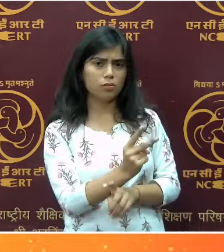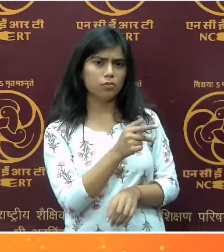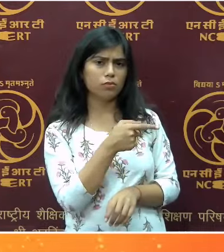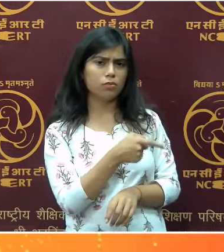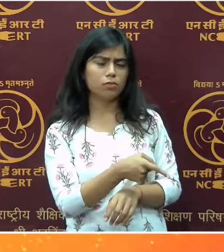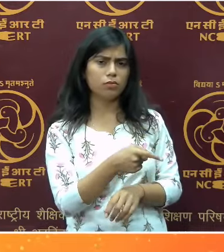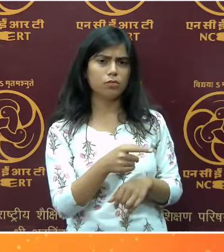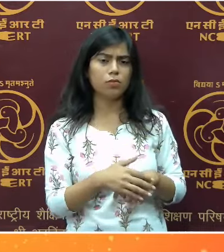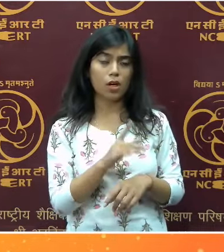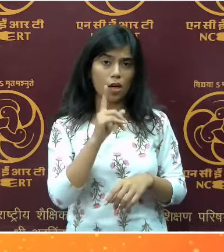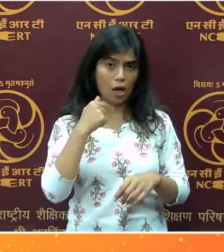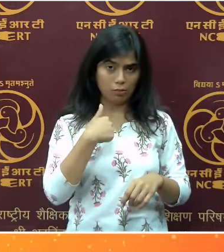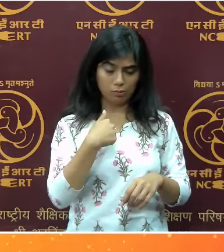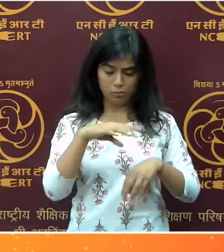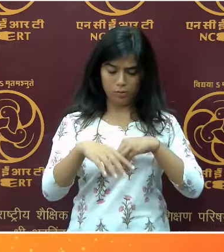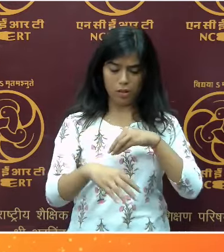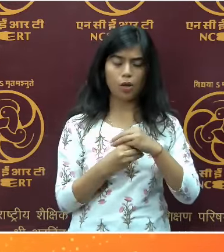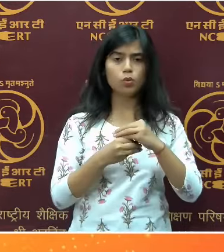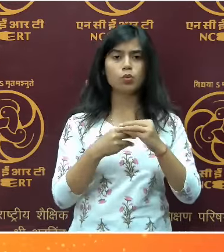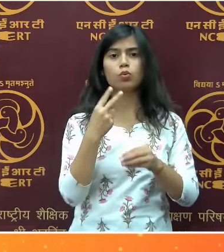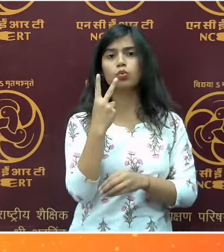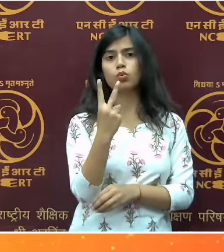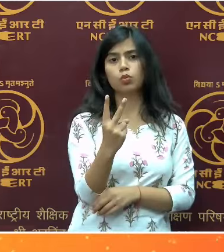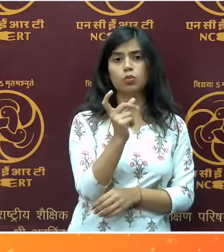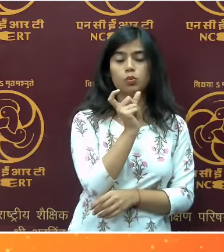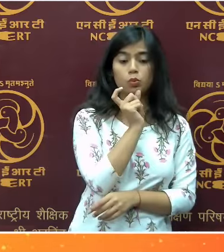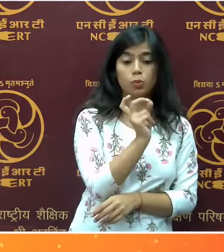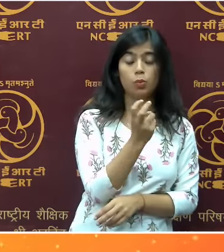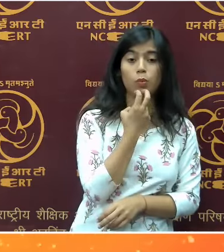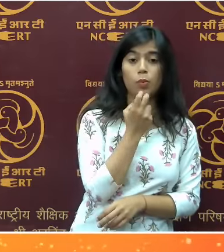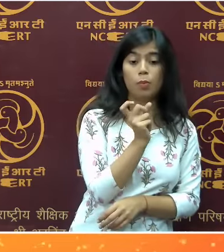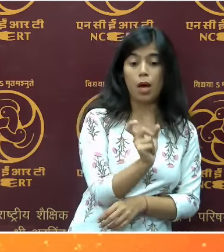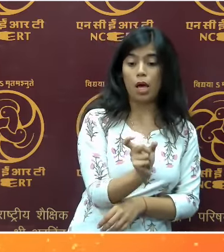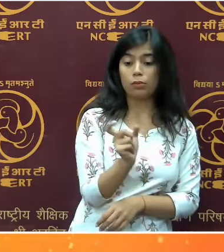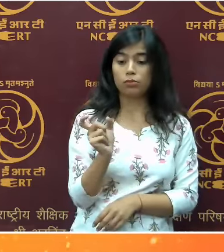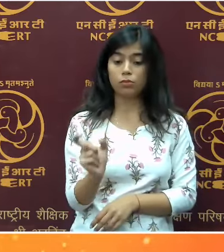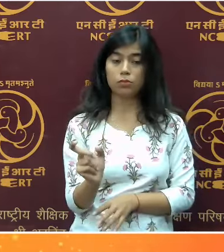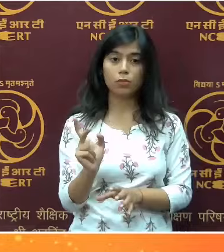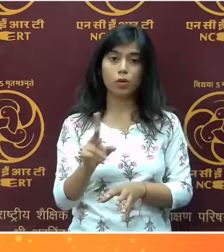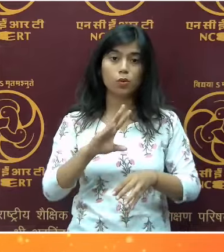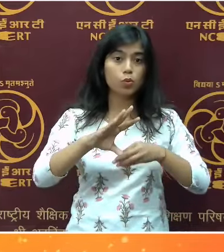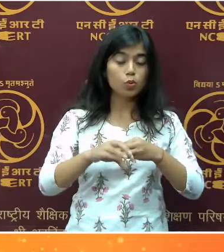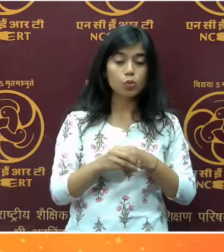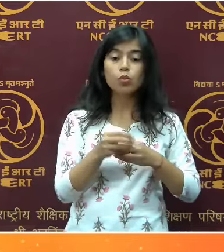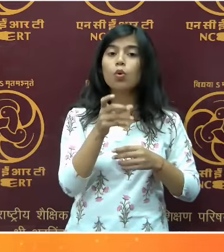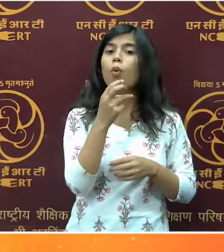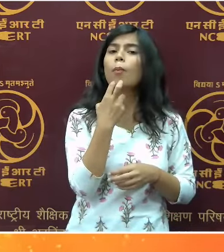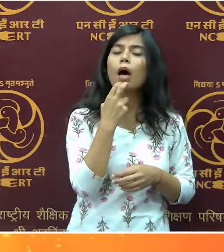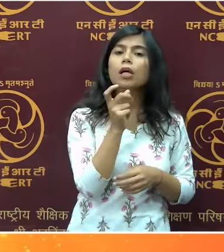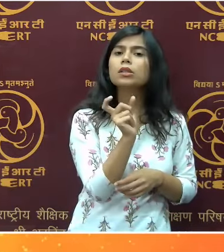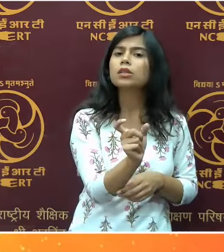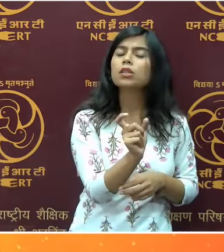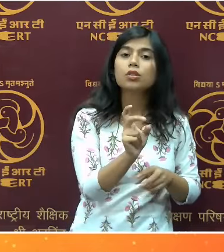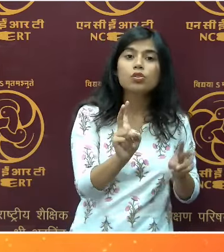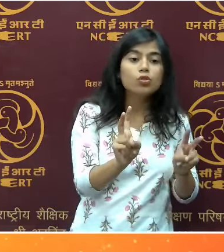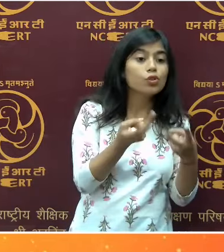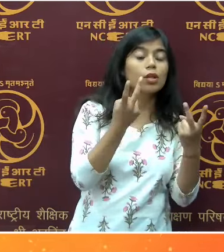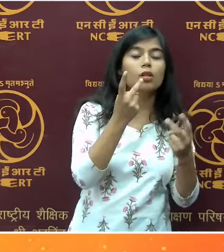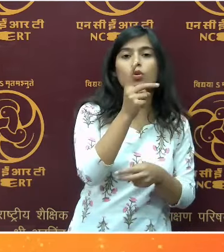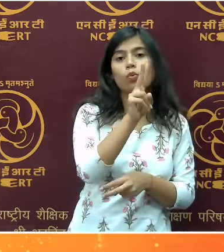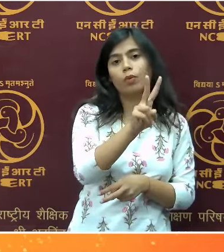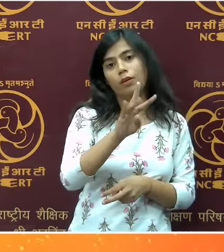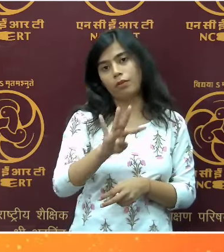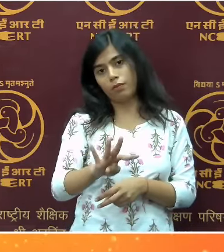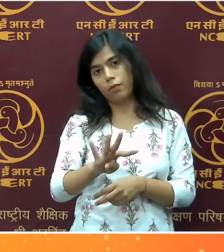I add 2 more batteries, that now the batteries become 24 volt. I passed the current through